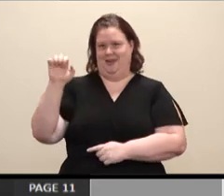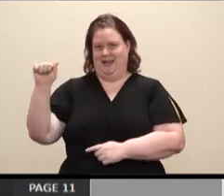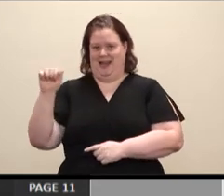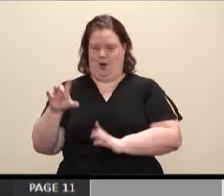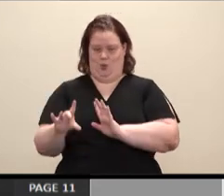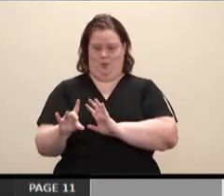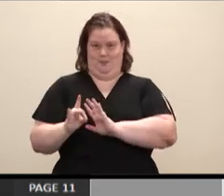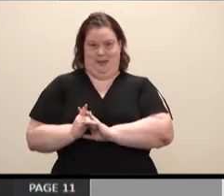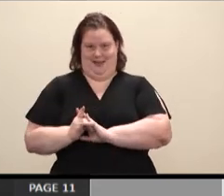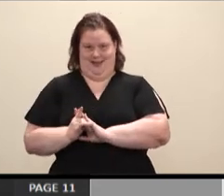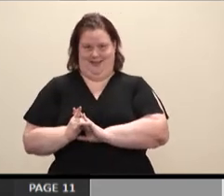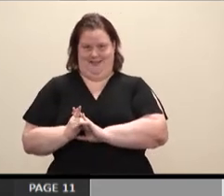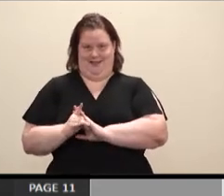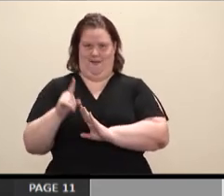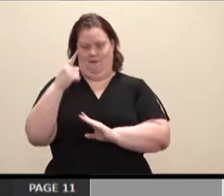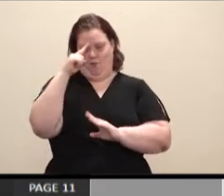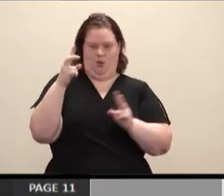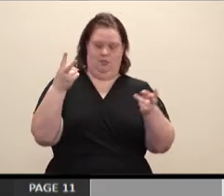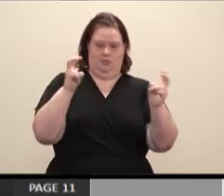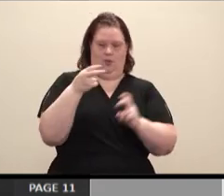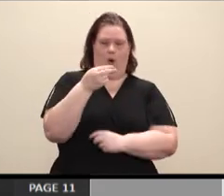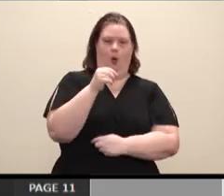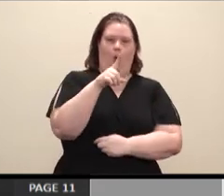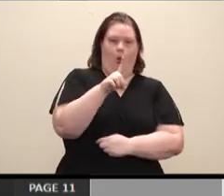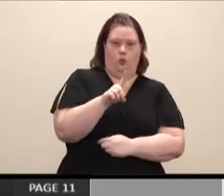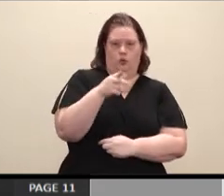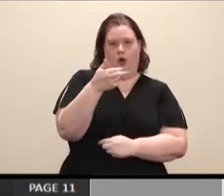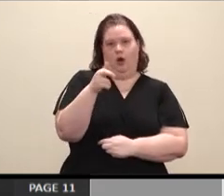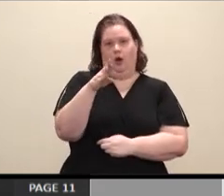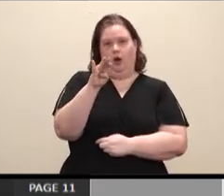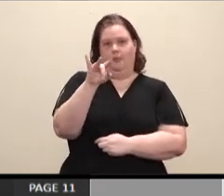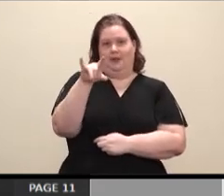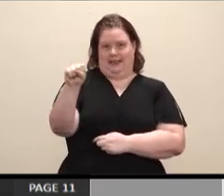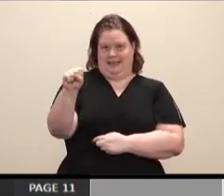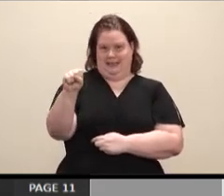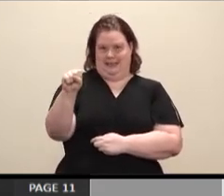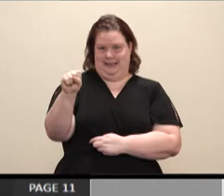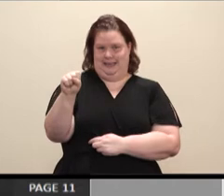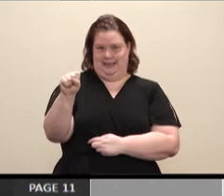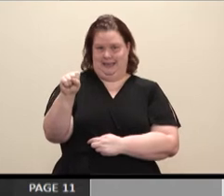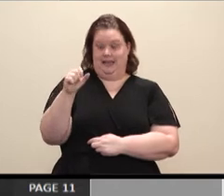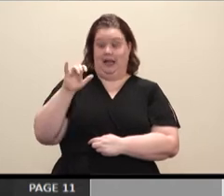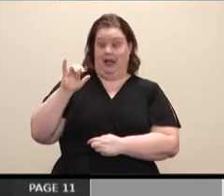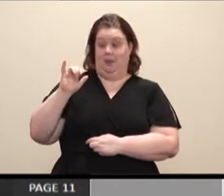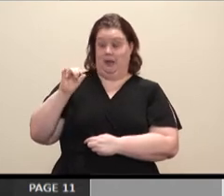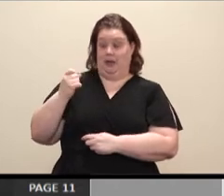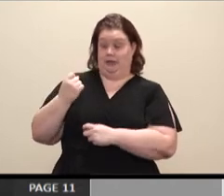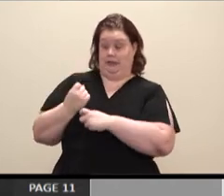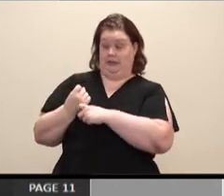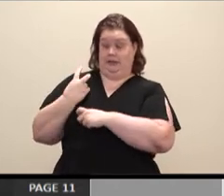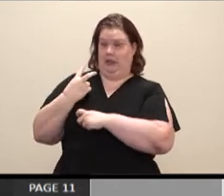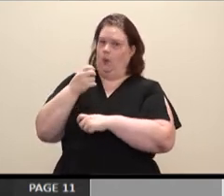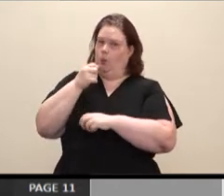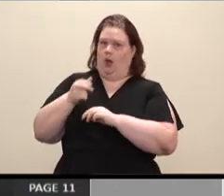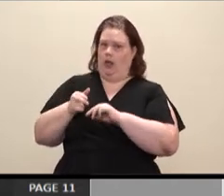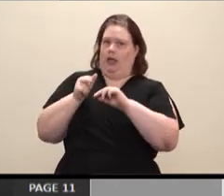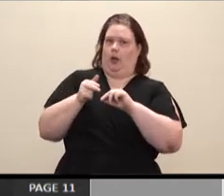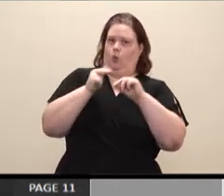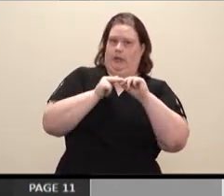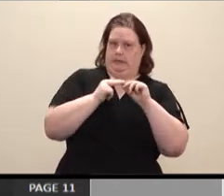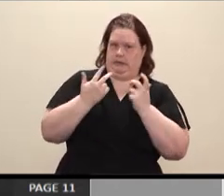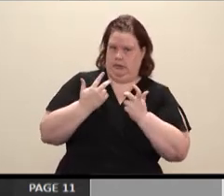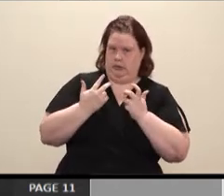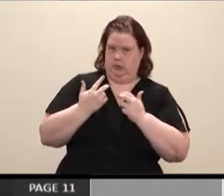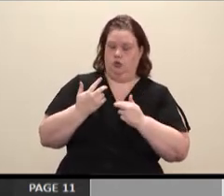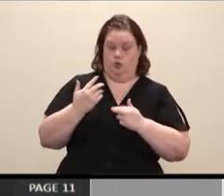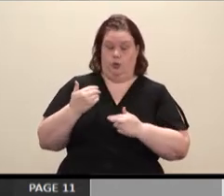to calculate what our hold harmless ADA was going to be because it wasn't a year we had been increasing for a couple of years. So we actually